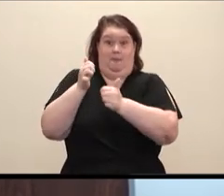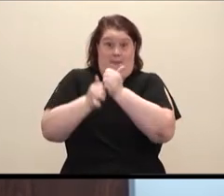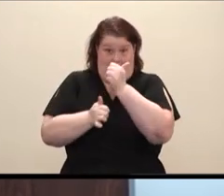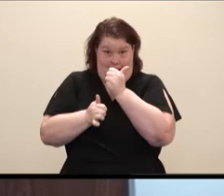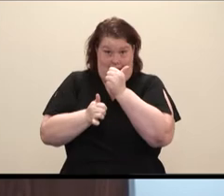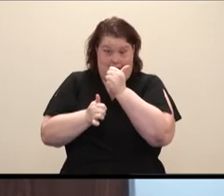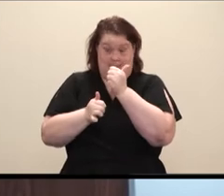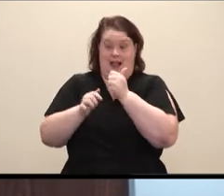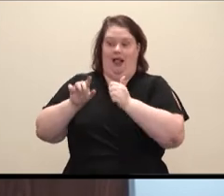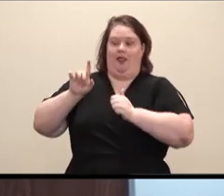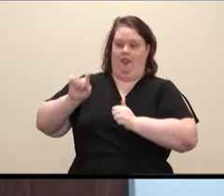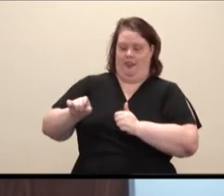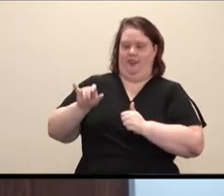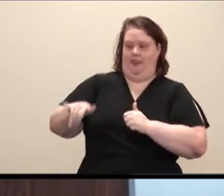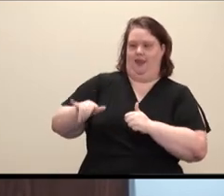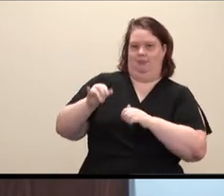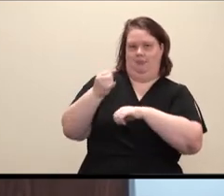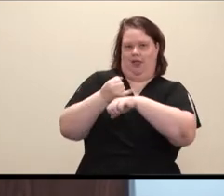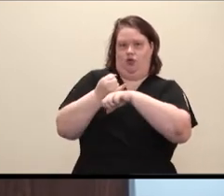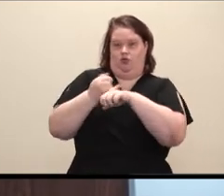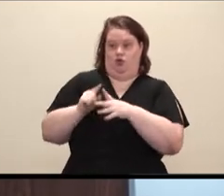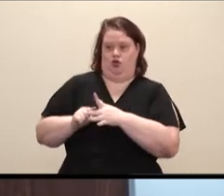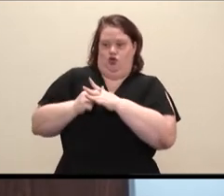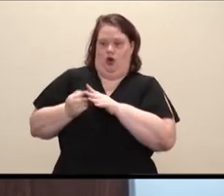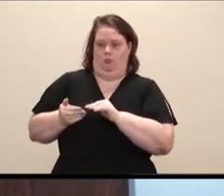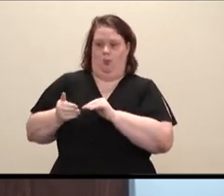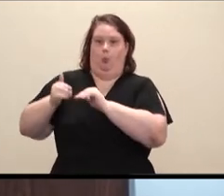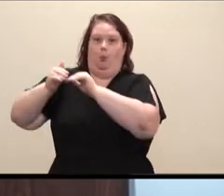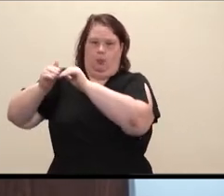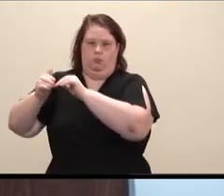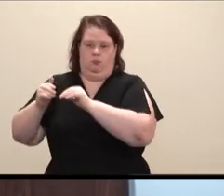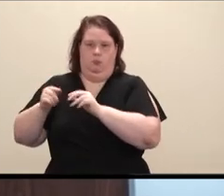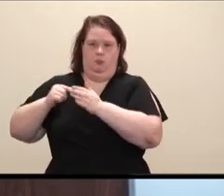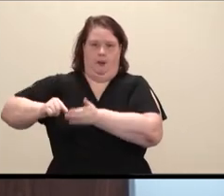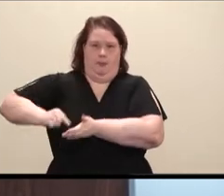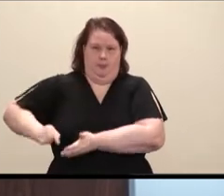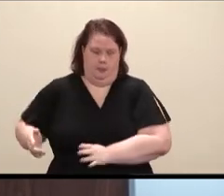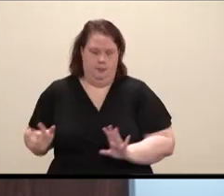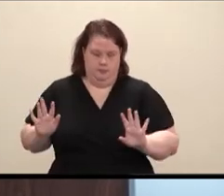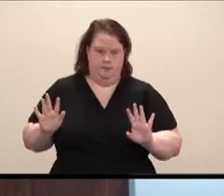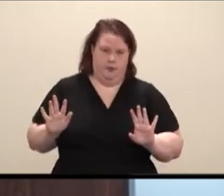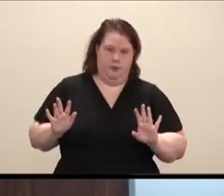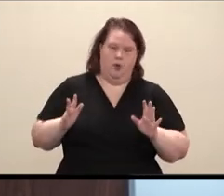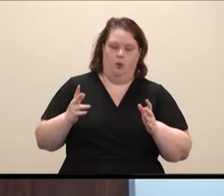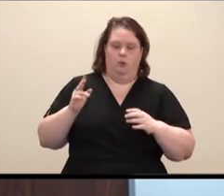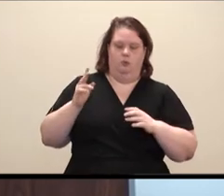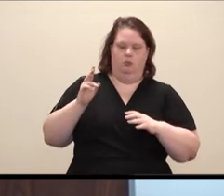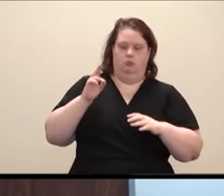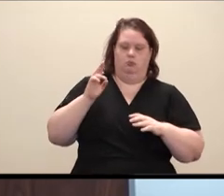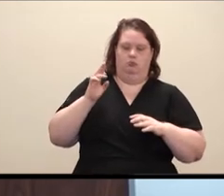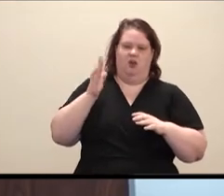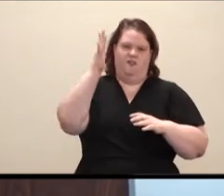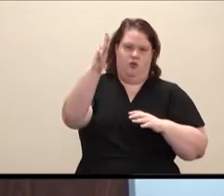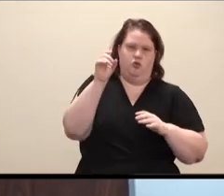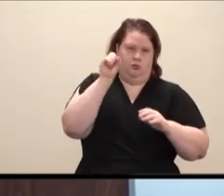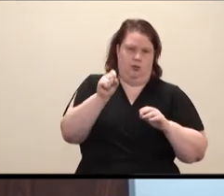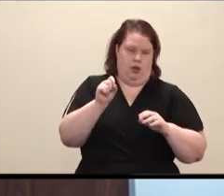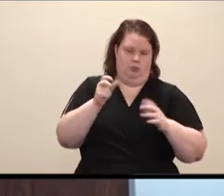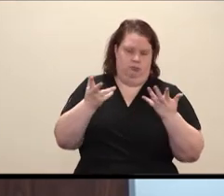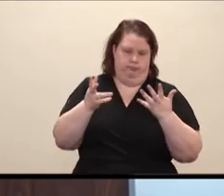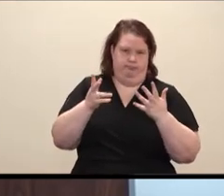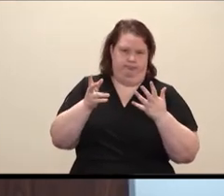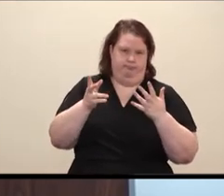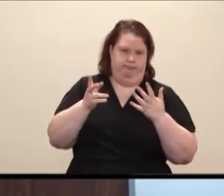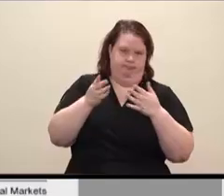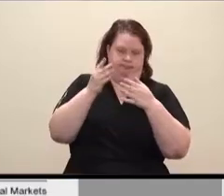assumed breaking it up into two sales. And we could look at breaking it up further or however you like. So you can see going all the